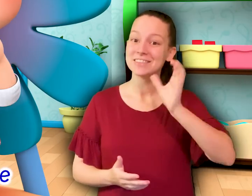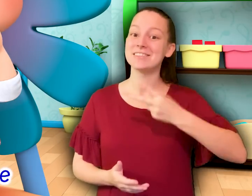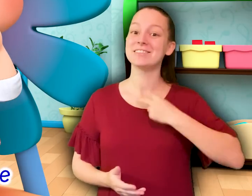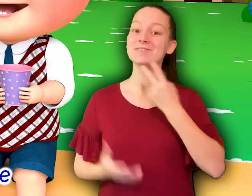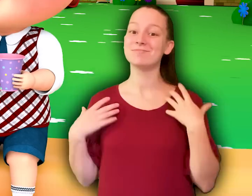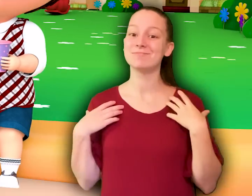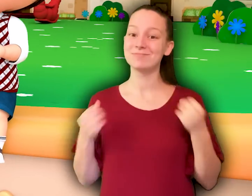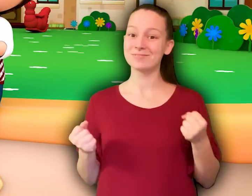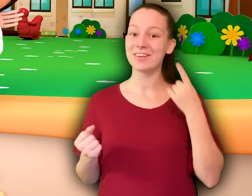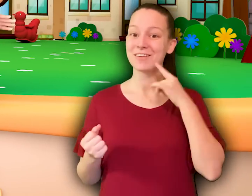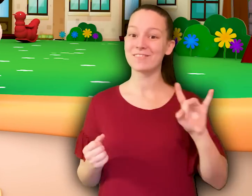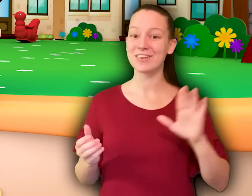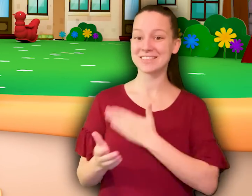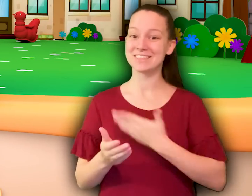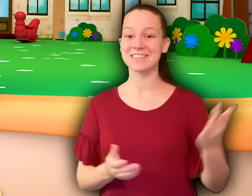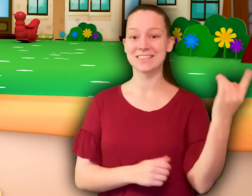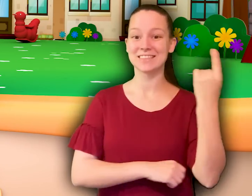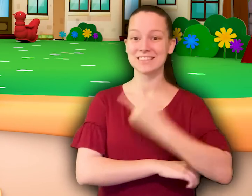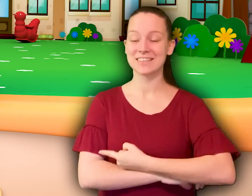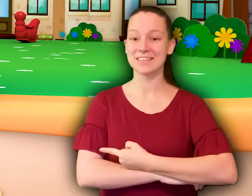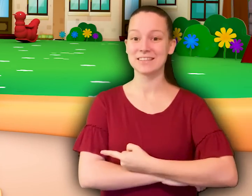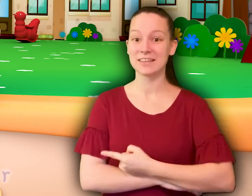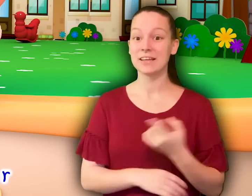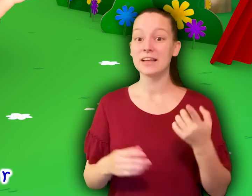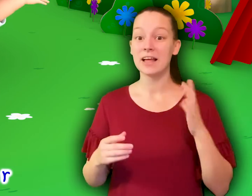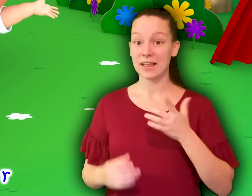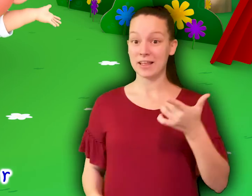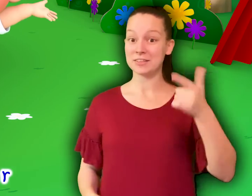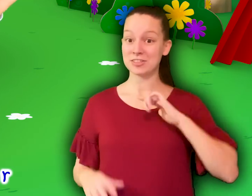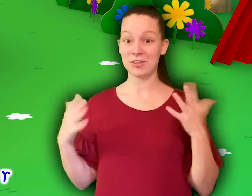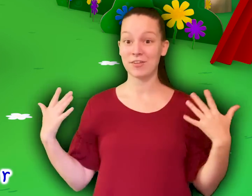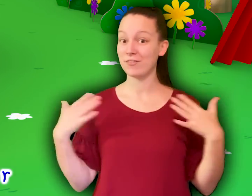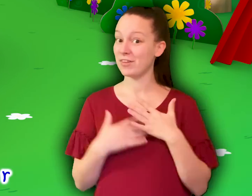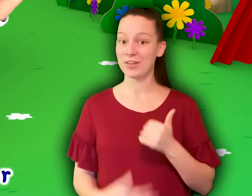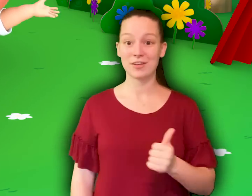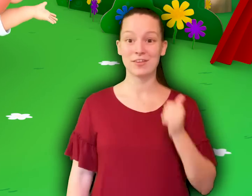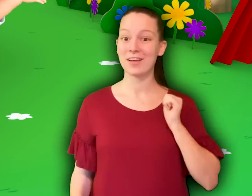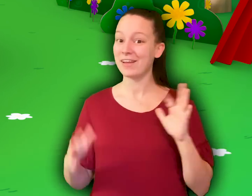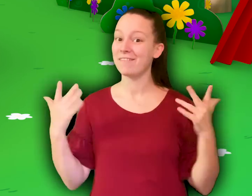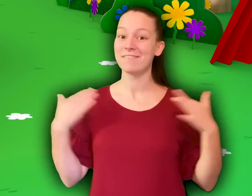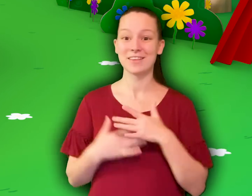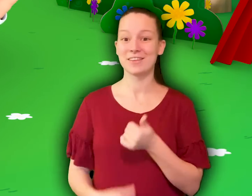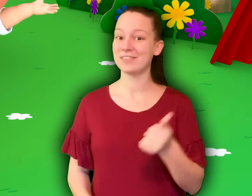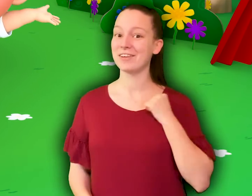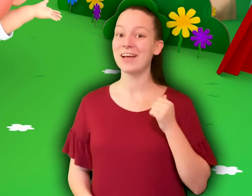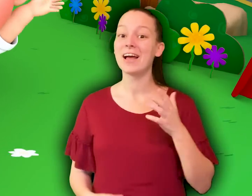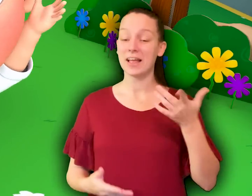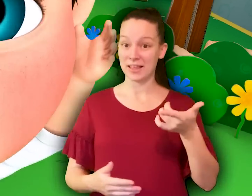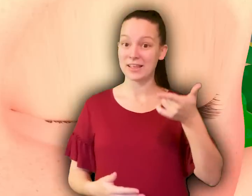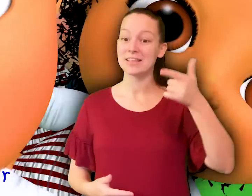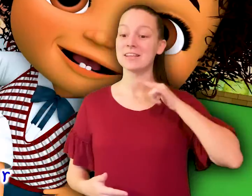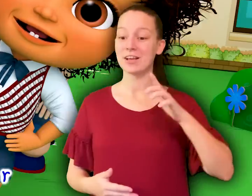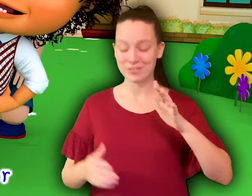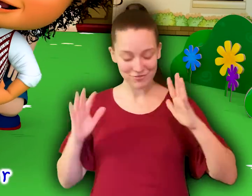good for our voice for singing day when it's our turn we won't fear we won't fear we